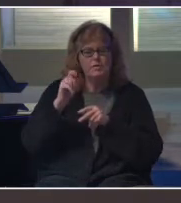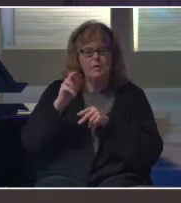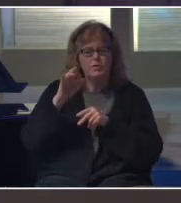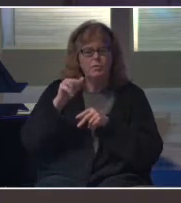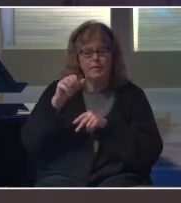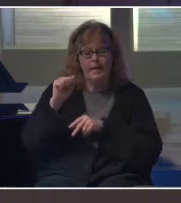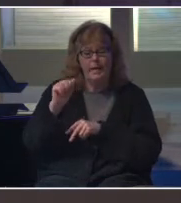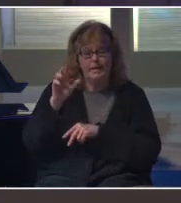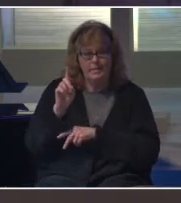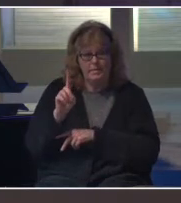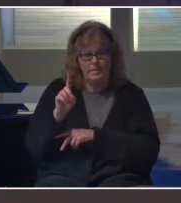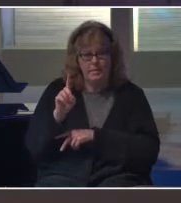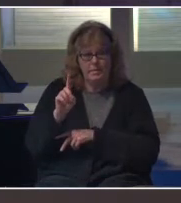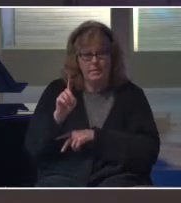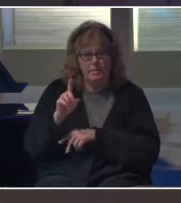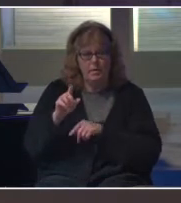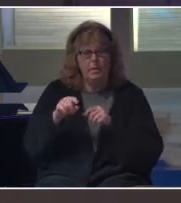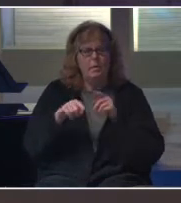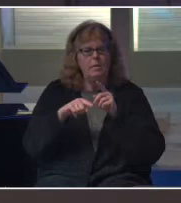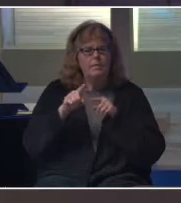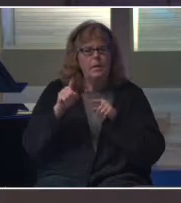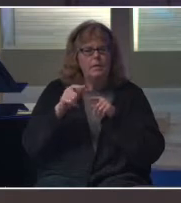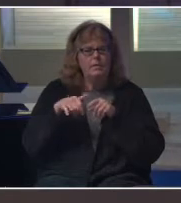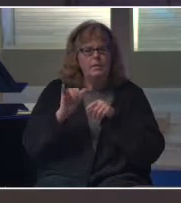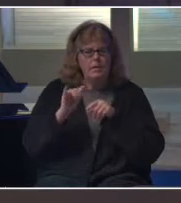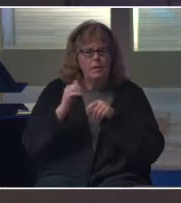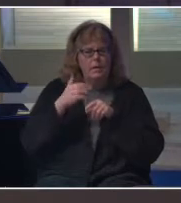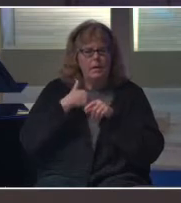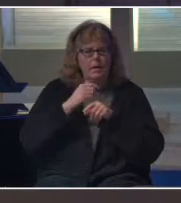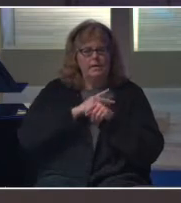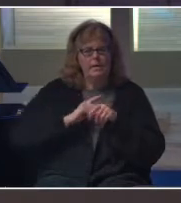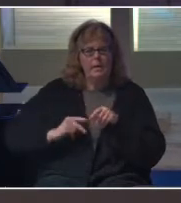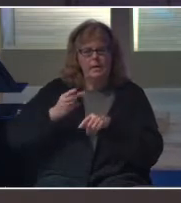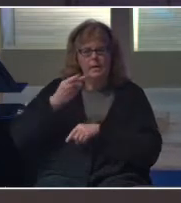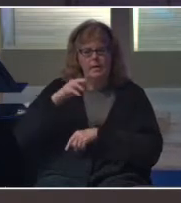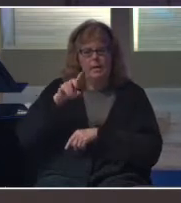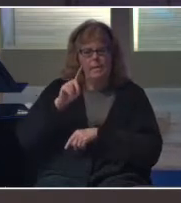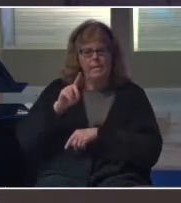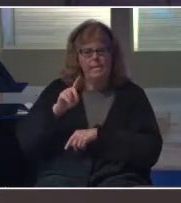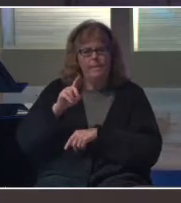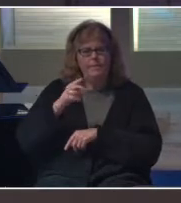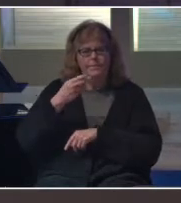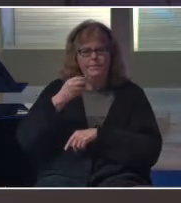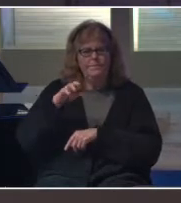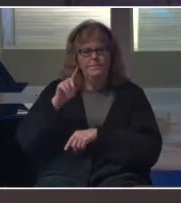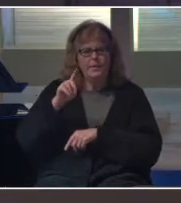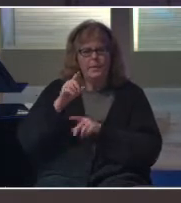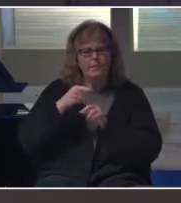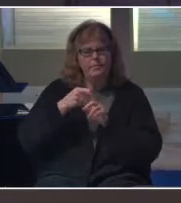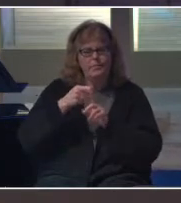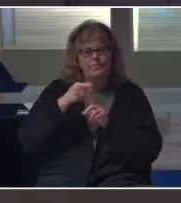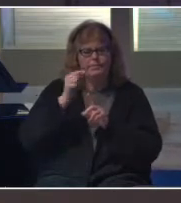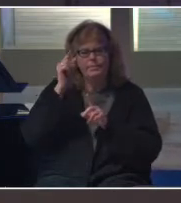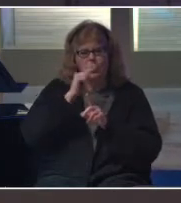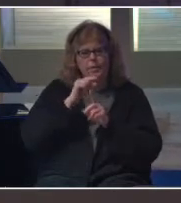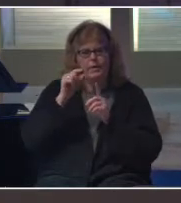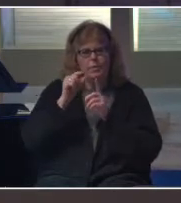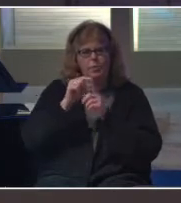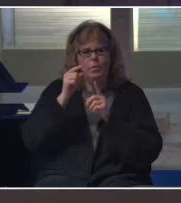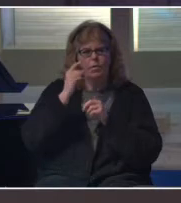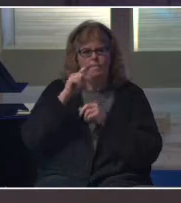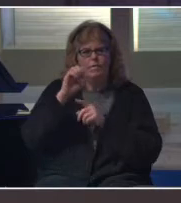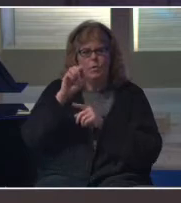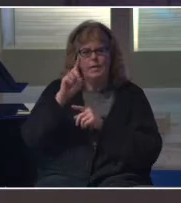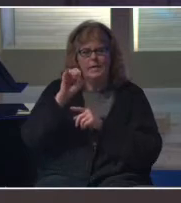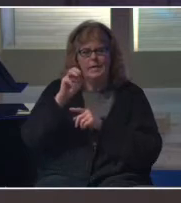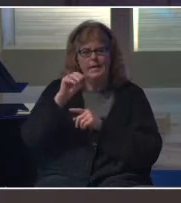AD. But not before producing King Herod, who was an Idumean, which is a Greek word for